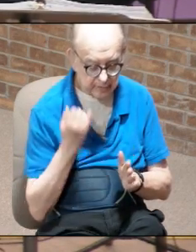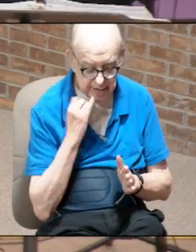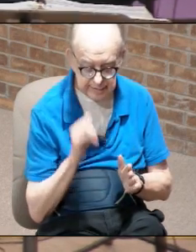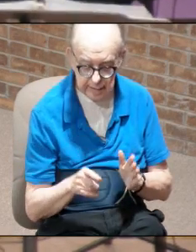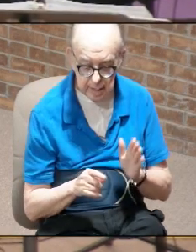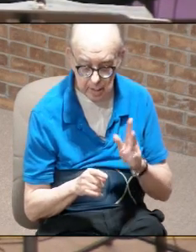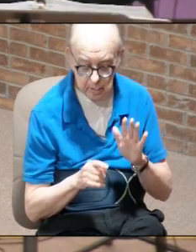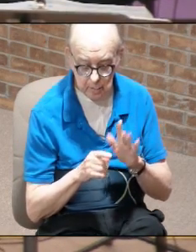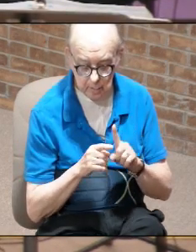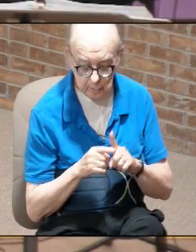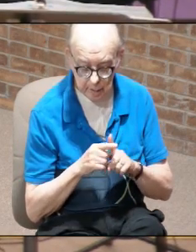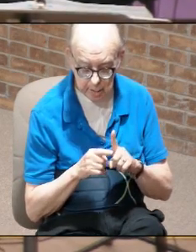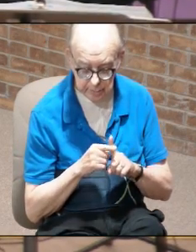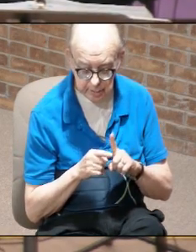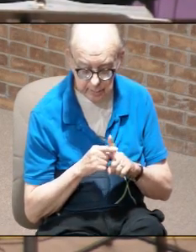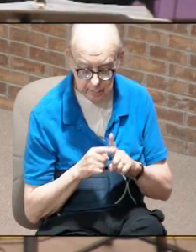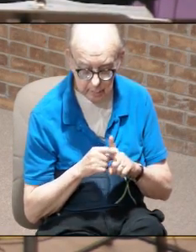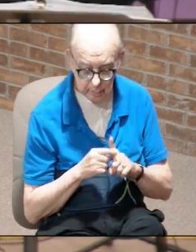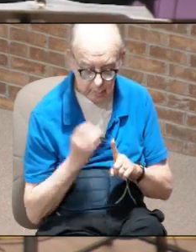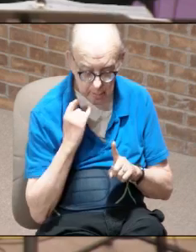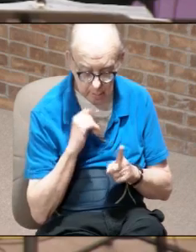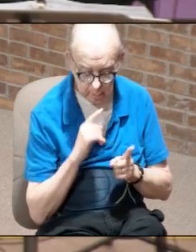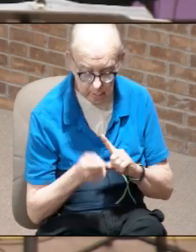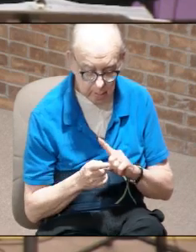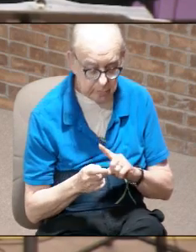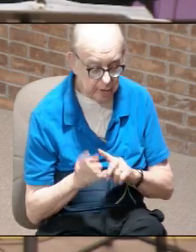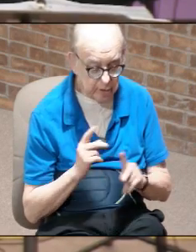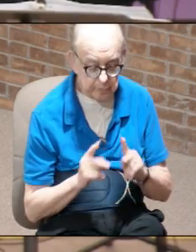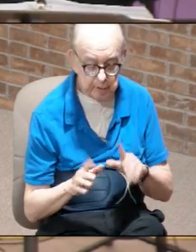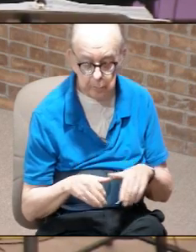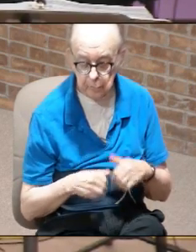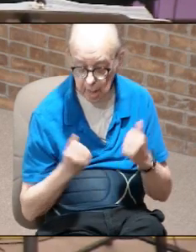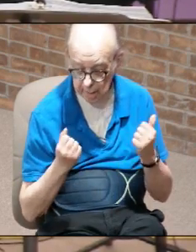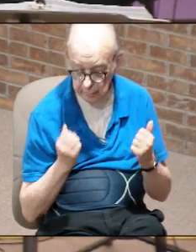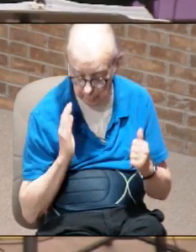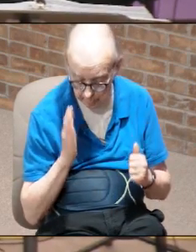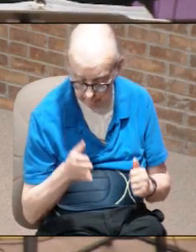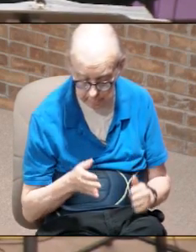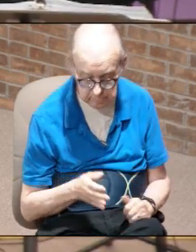positive, it will change people's lives.